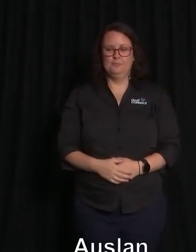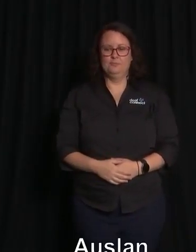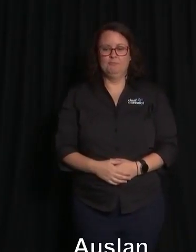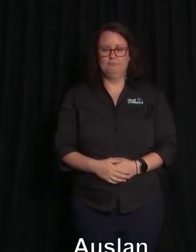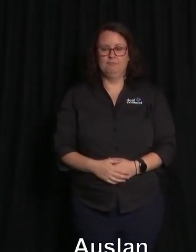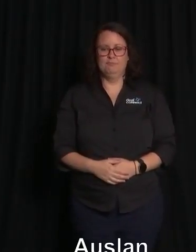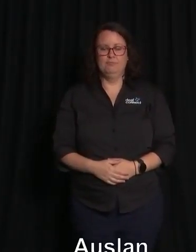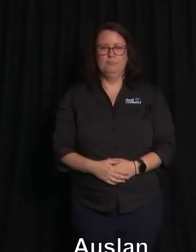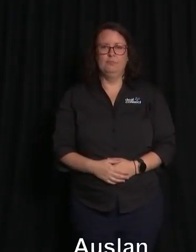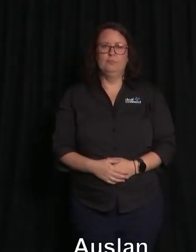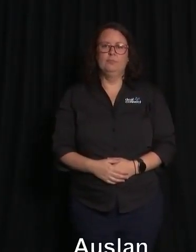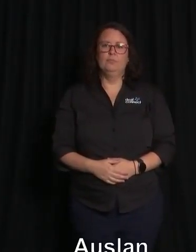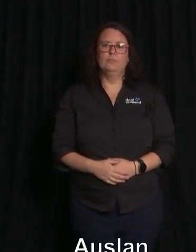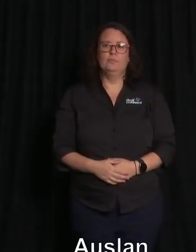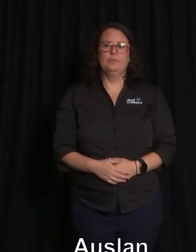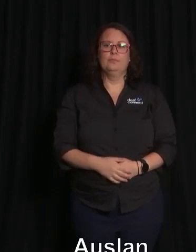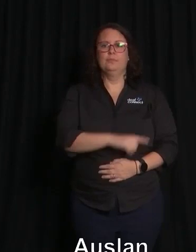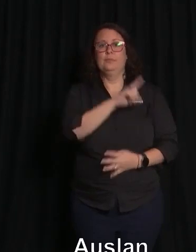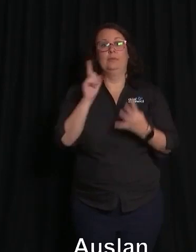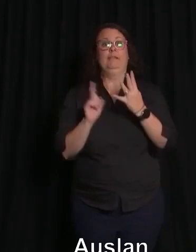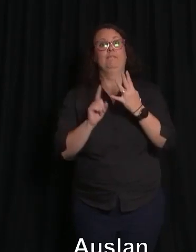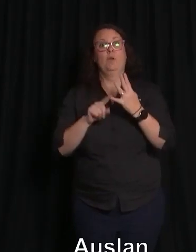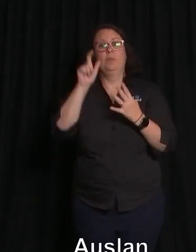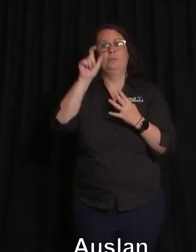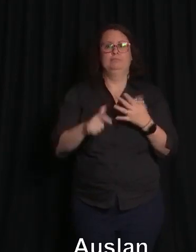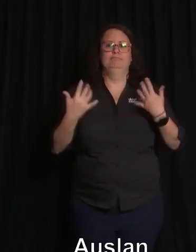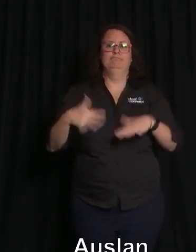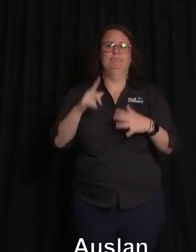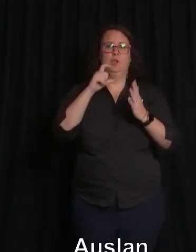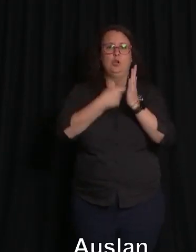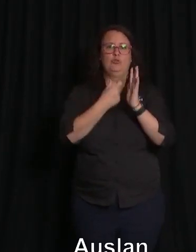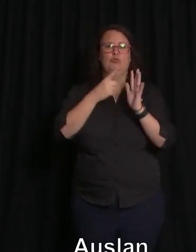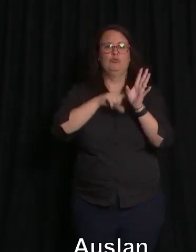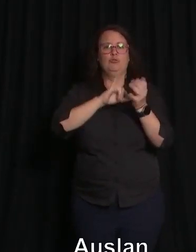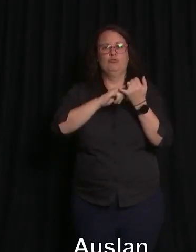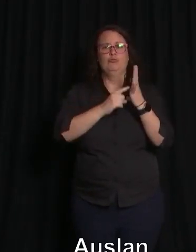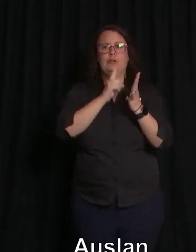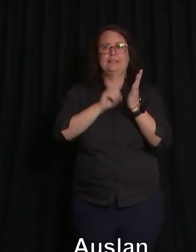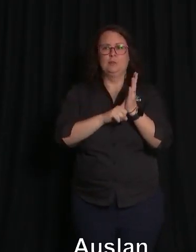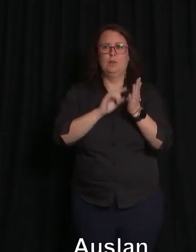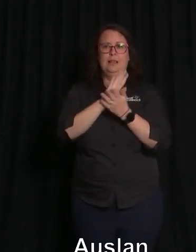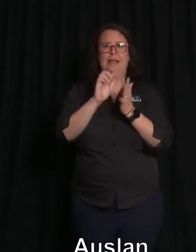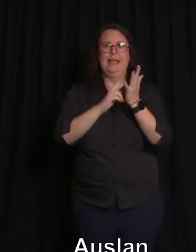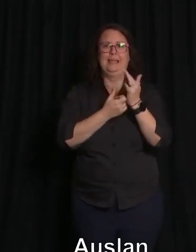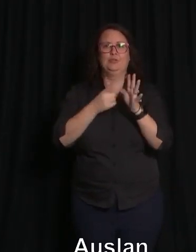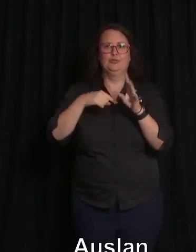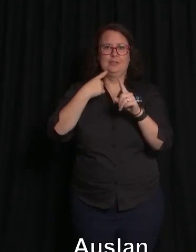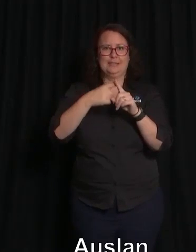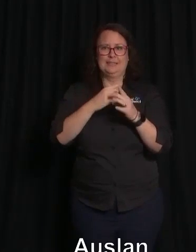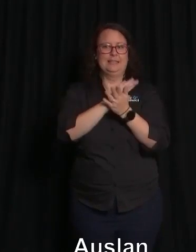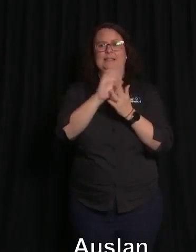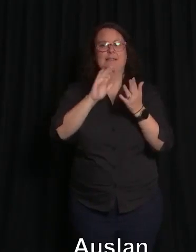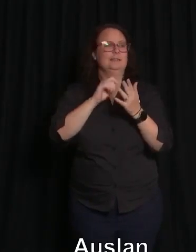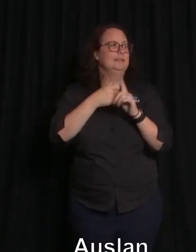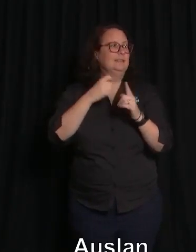Thank you. And last but certainly not least, the wonderful Hendricks. Crystal is another leading intersex activist and is the Intersex